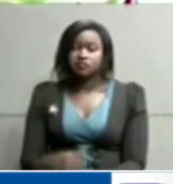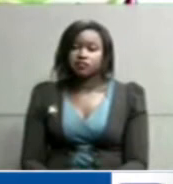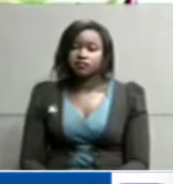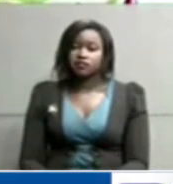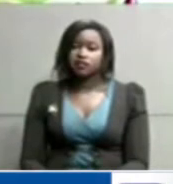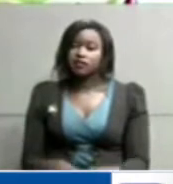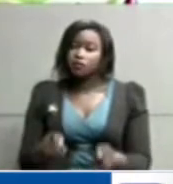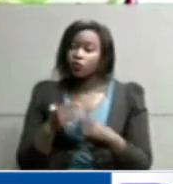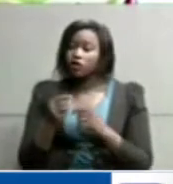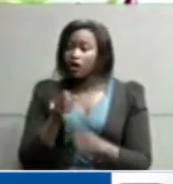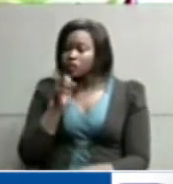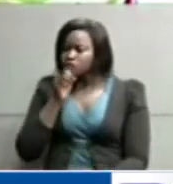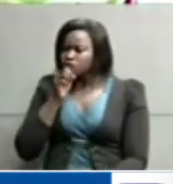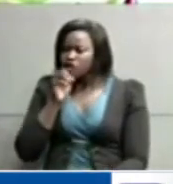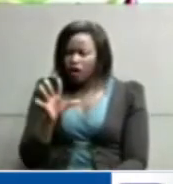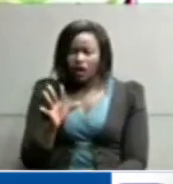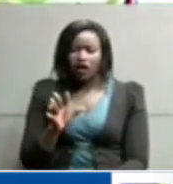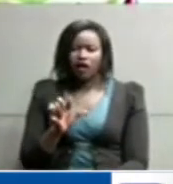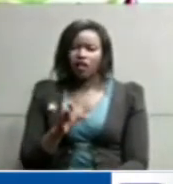okwasimula otyo